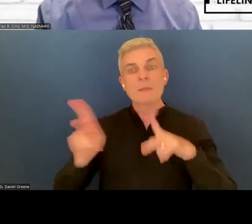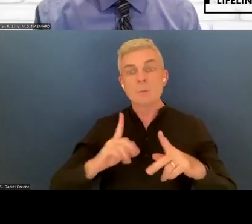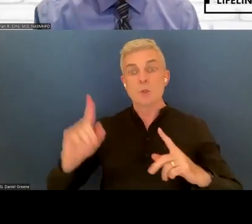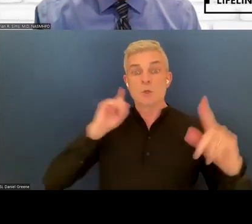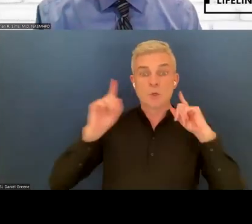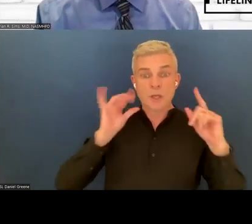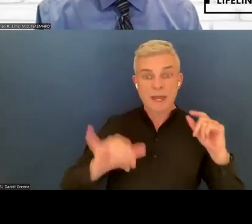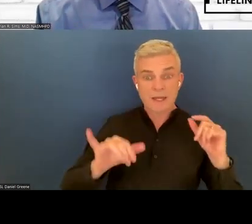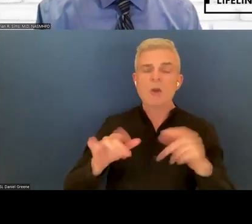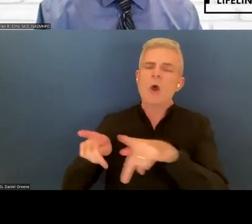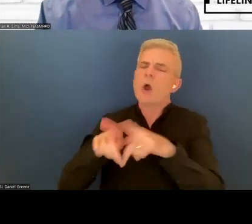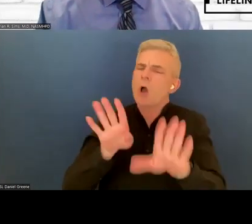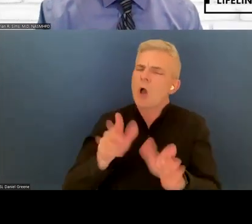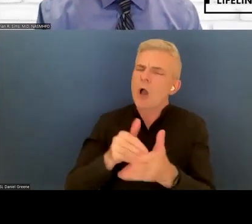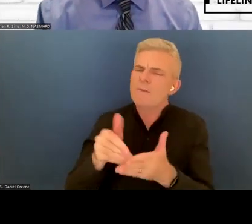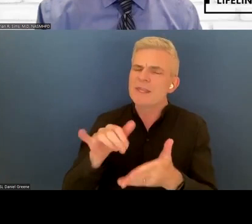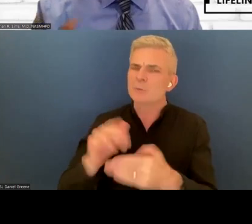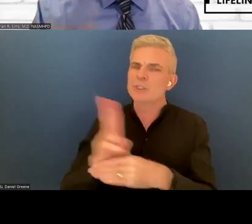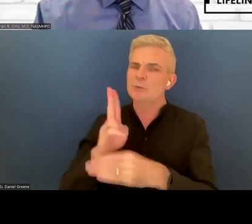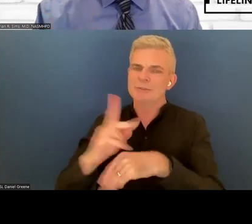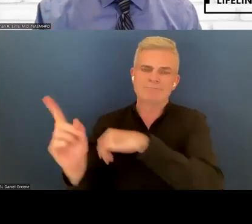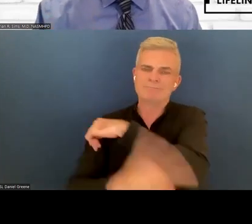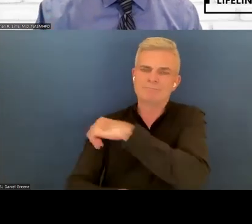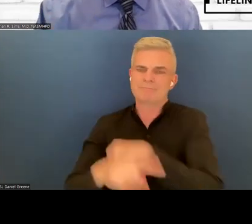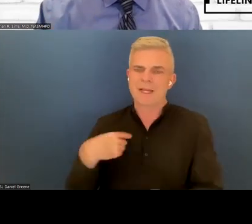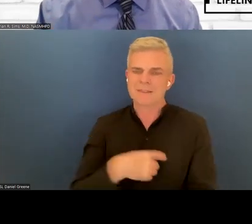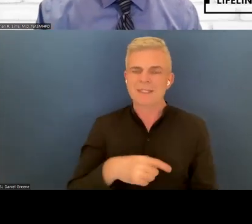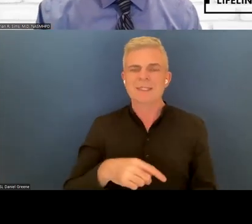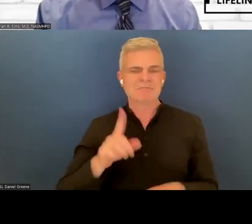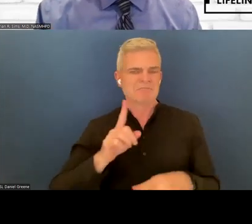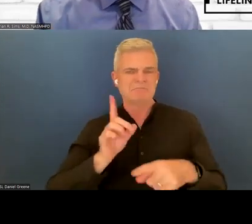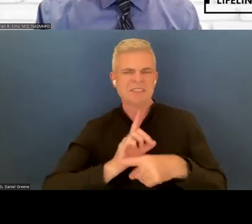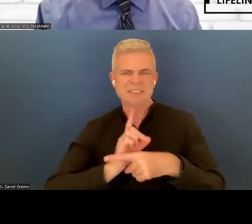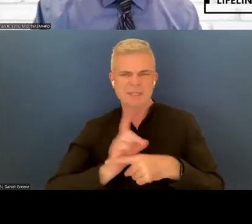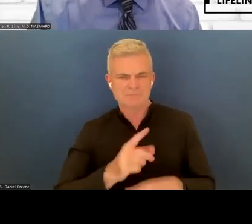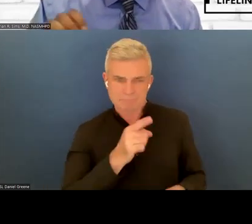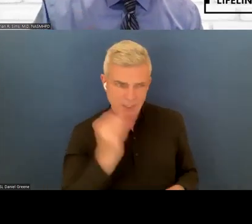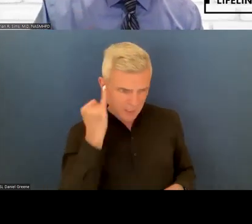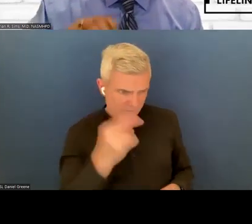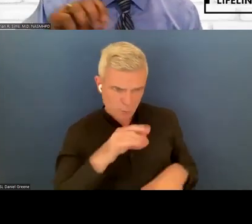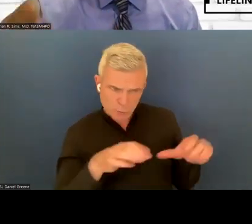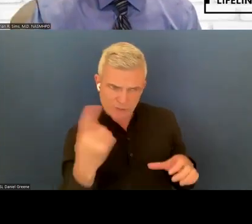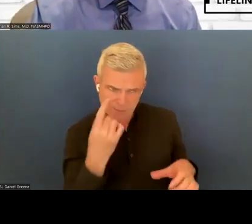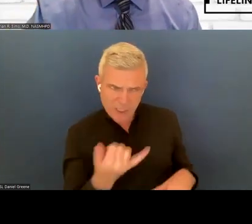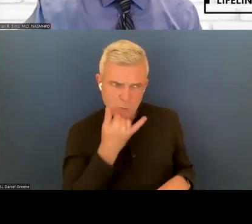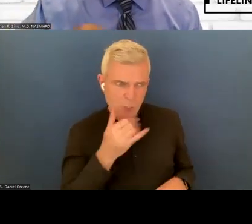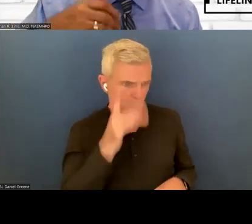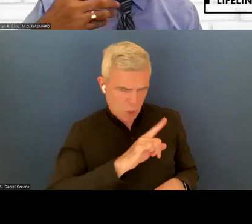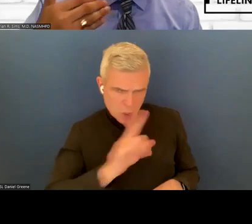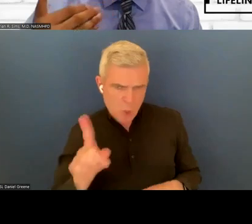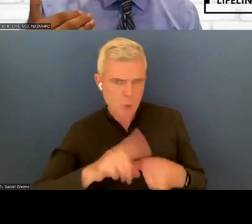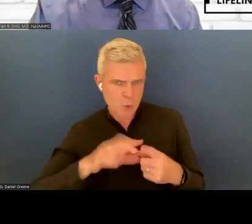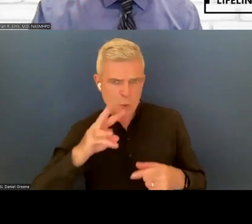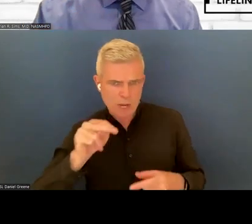to discipline us. That if you did something wrong, you're going to go to Crownsville, and that's where you're going to stay for the rest of your life. What has happened, and I'll show a little